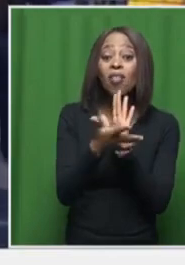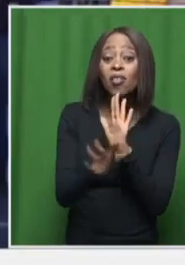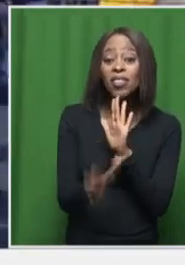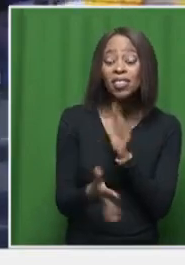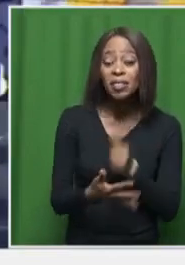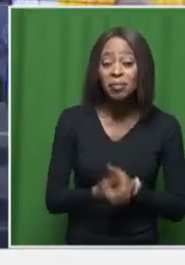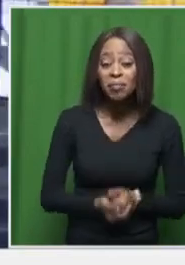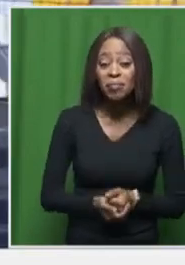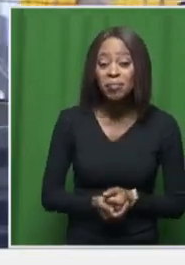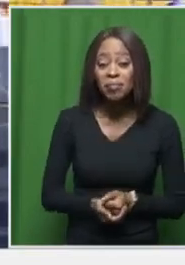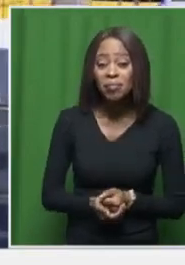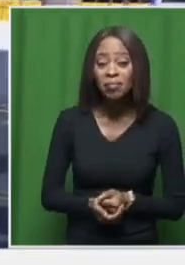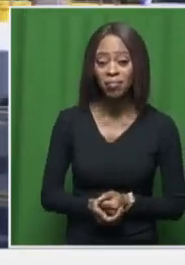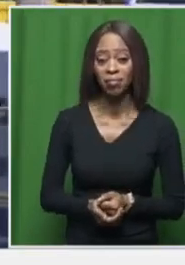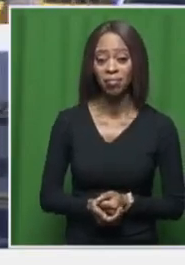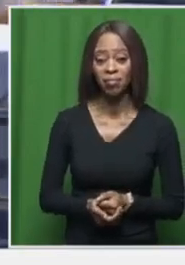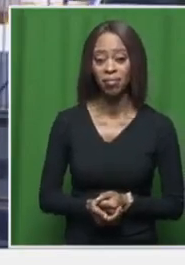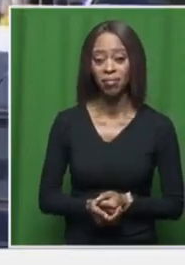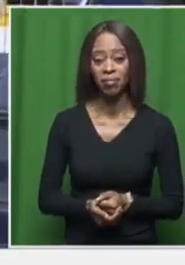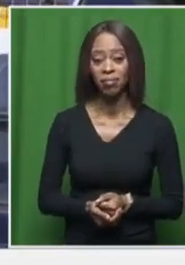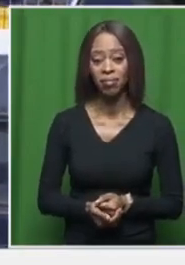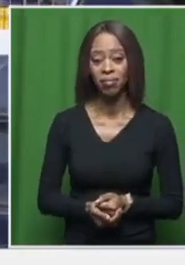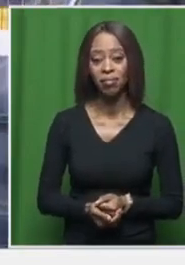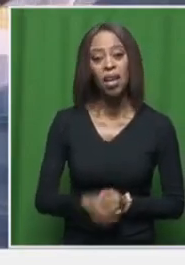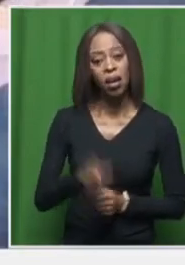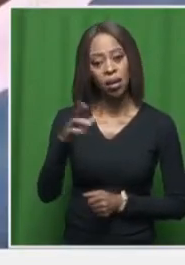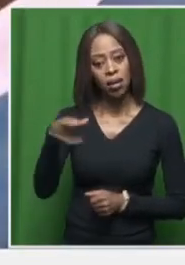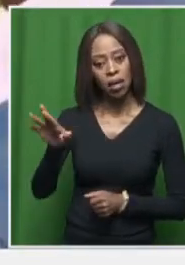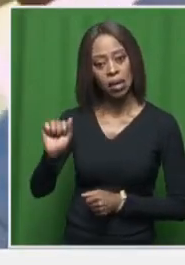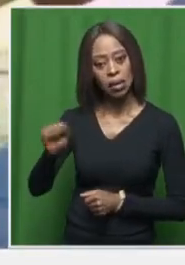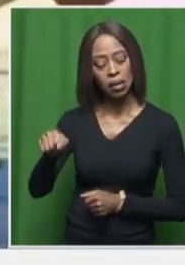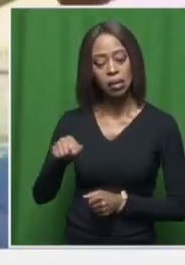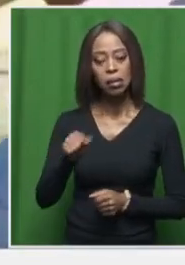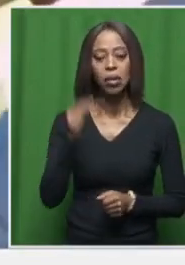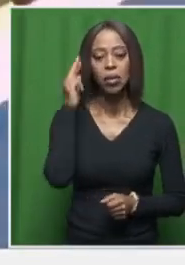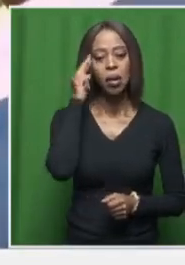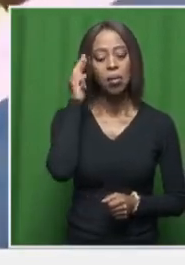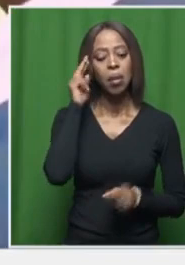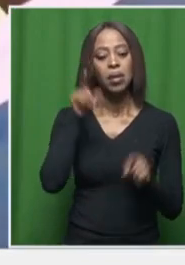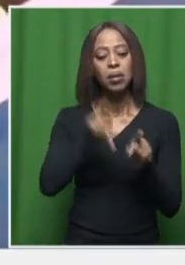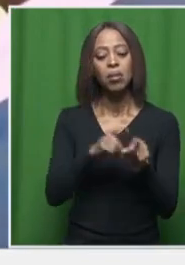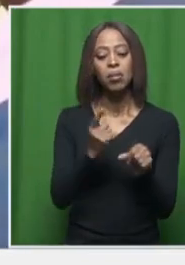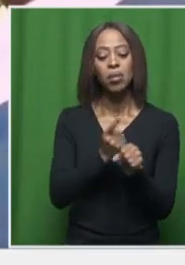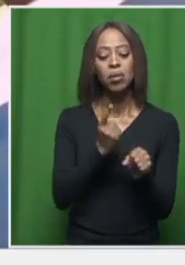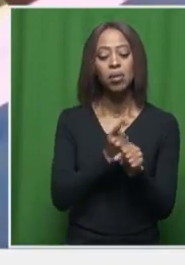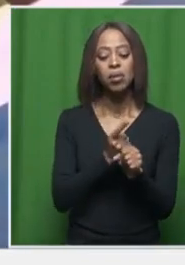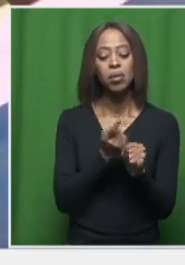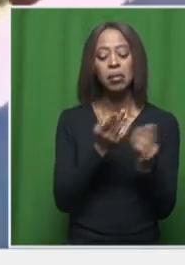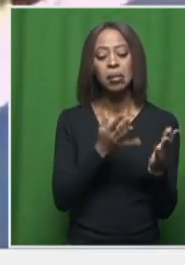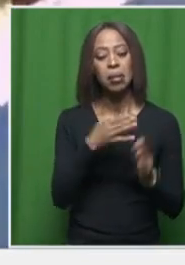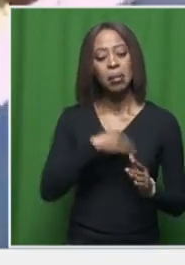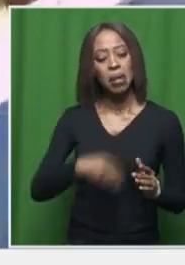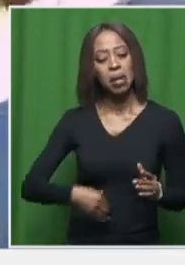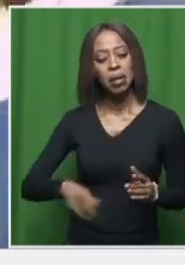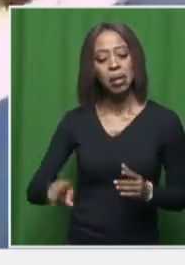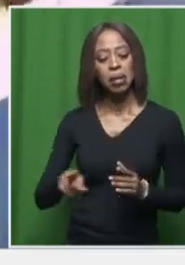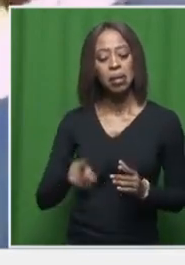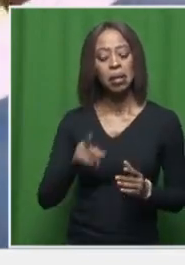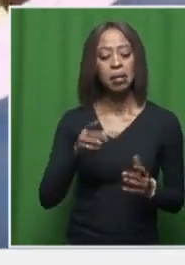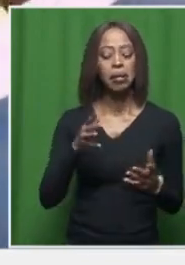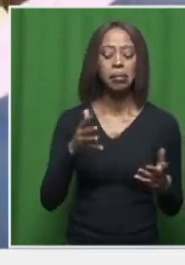the DA manifesto? Absolutely. I mean, you'll remember, Samkele, as something out of a movie, really. The president made these